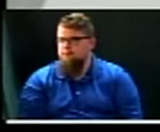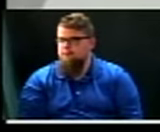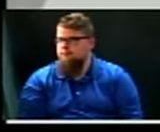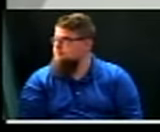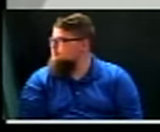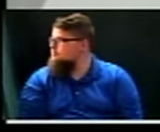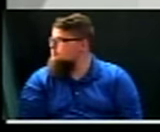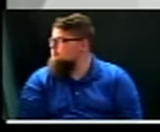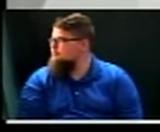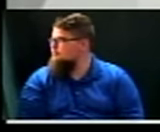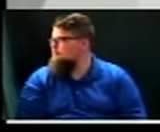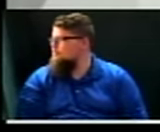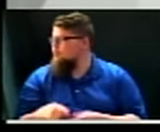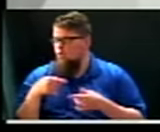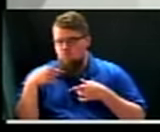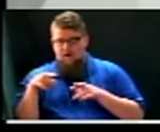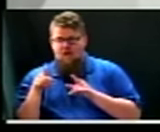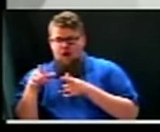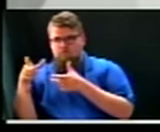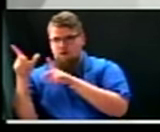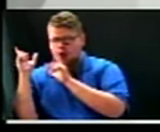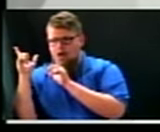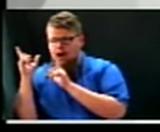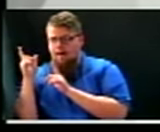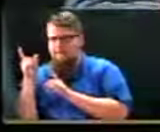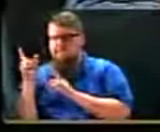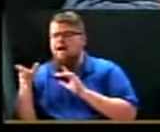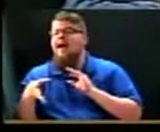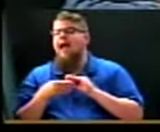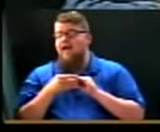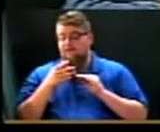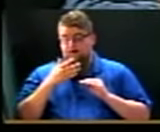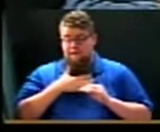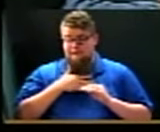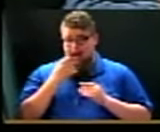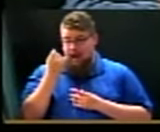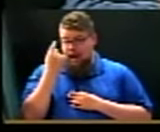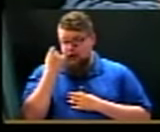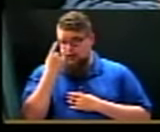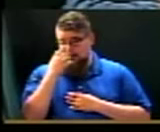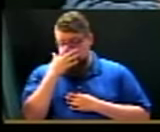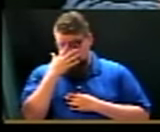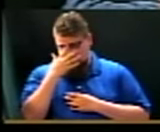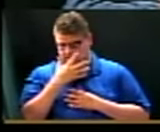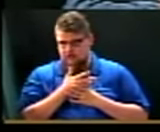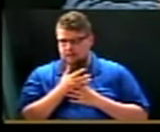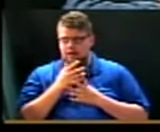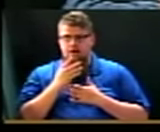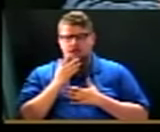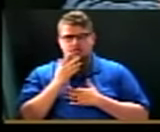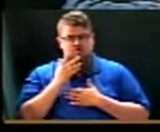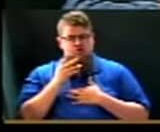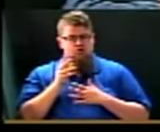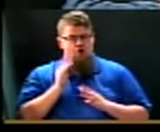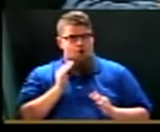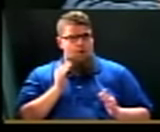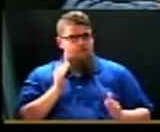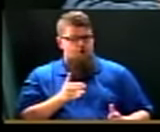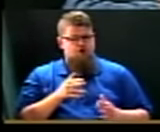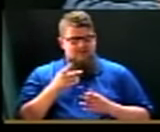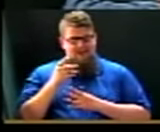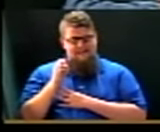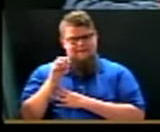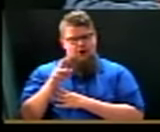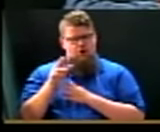While they're looking that up, I'll just add, from my understanding, there was a person that was a peer